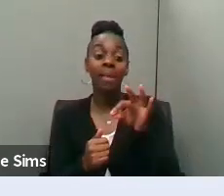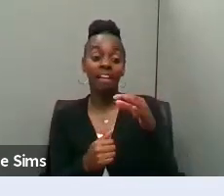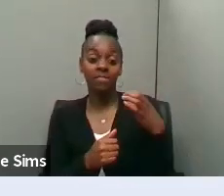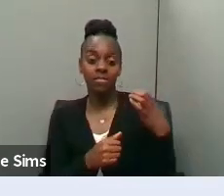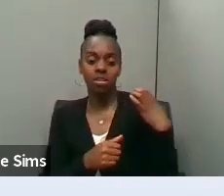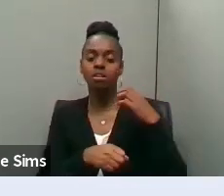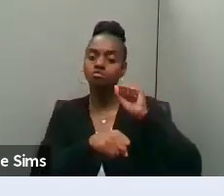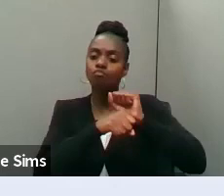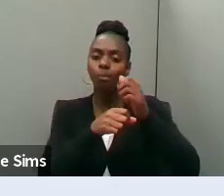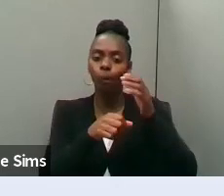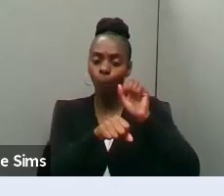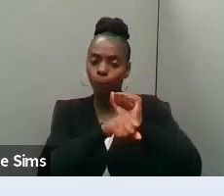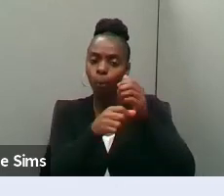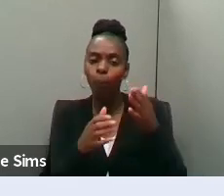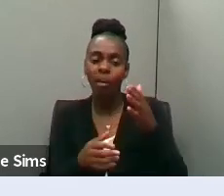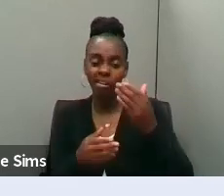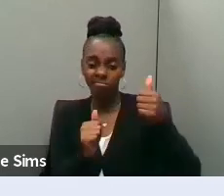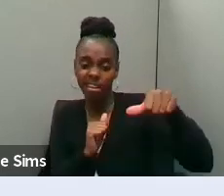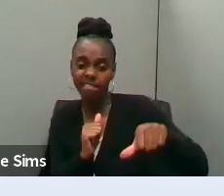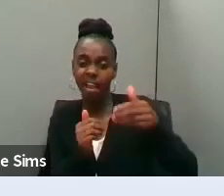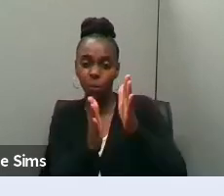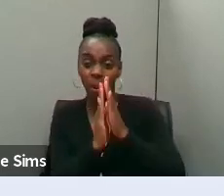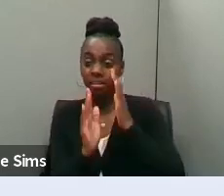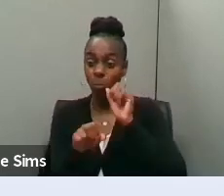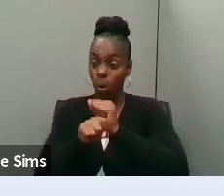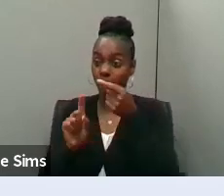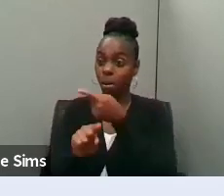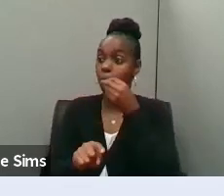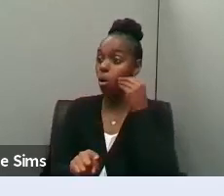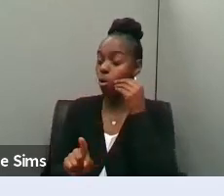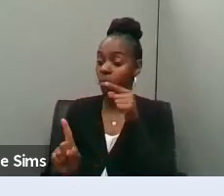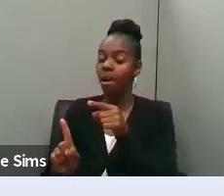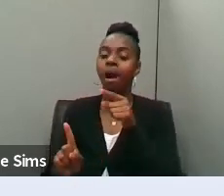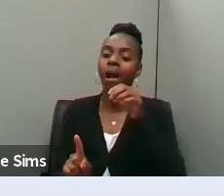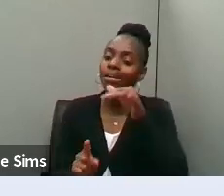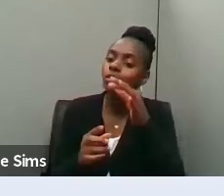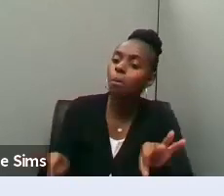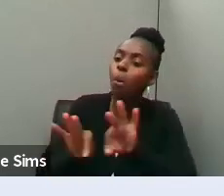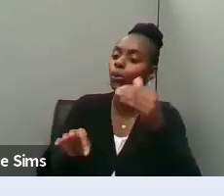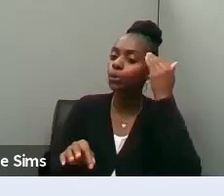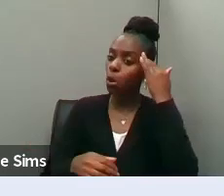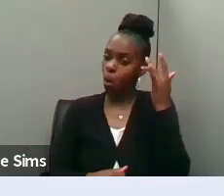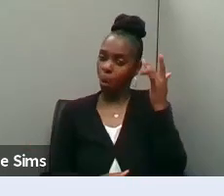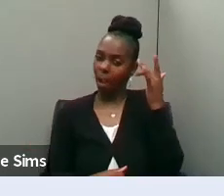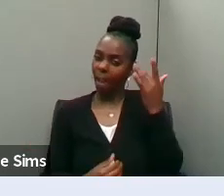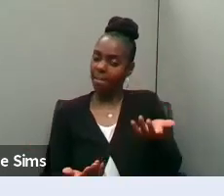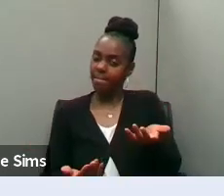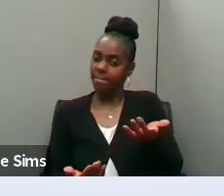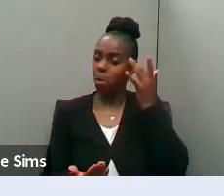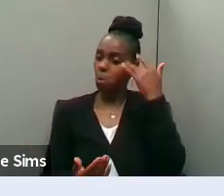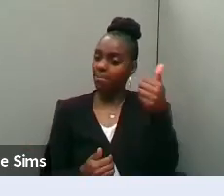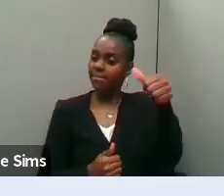has denied the request from home, it's important to know why that is. Or in